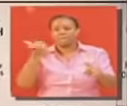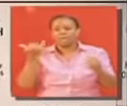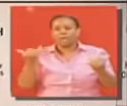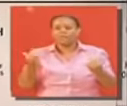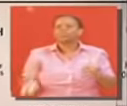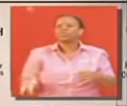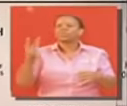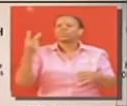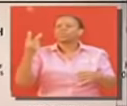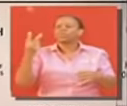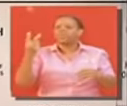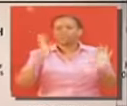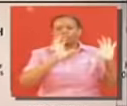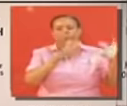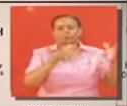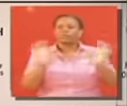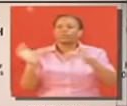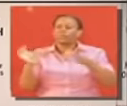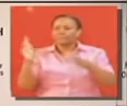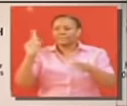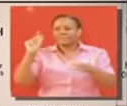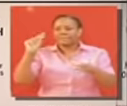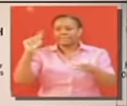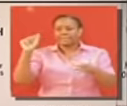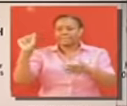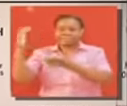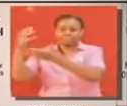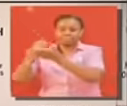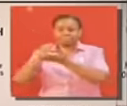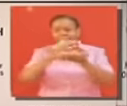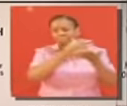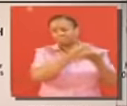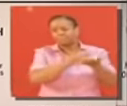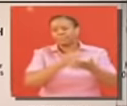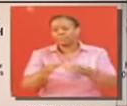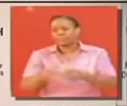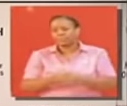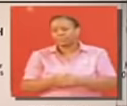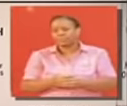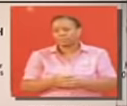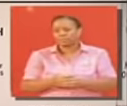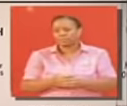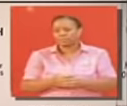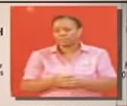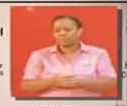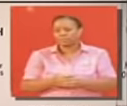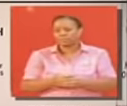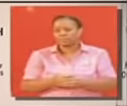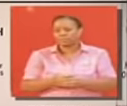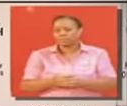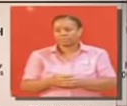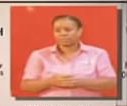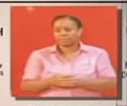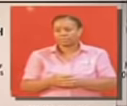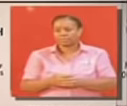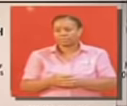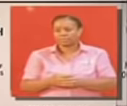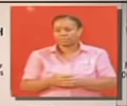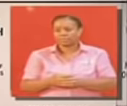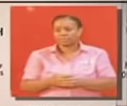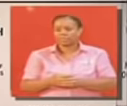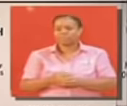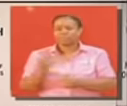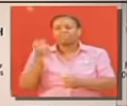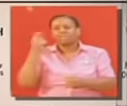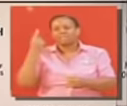much. And today we introduce a new segment. We will respond to questions that you, members of the